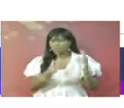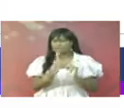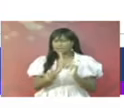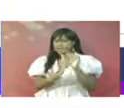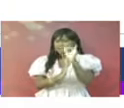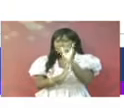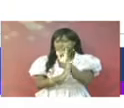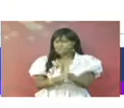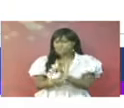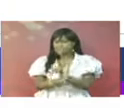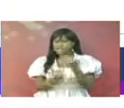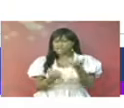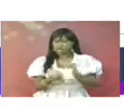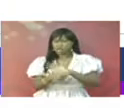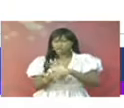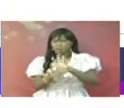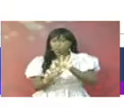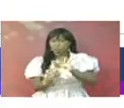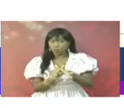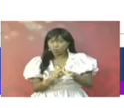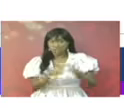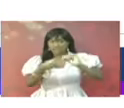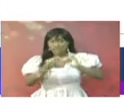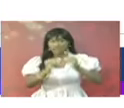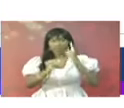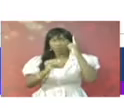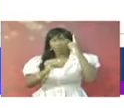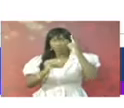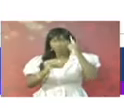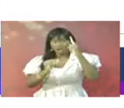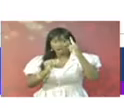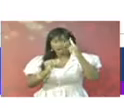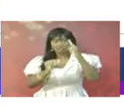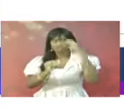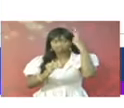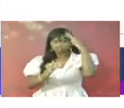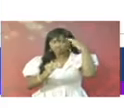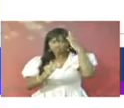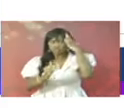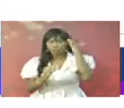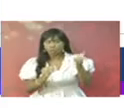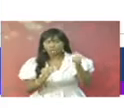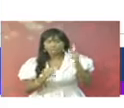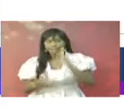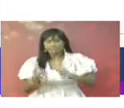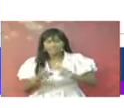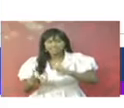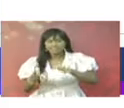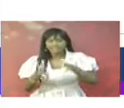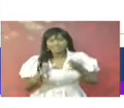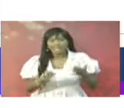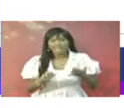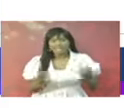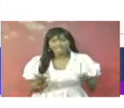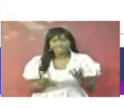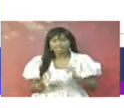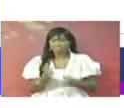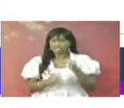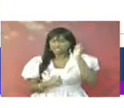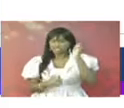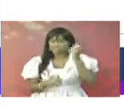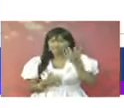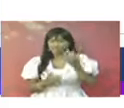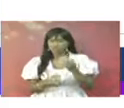COVID is the number one killer or number one cause of death in Trinidad and Tobago, just how we would have traditionally said,